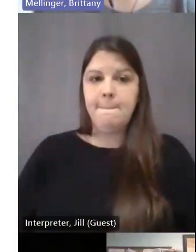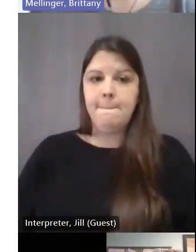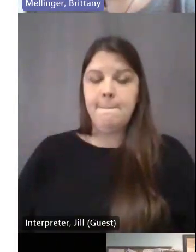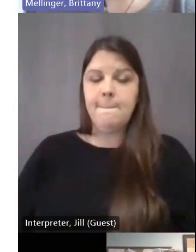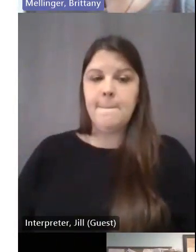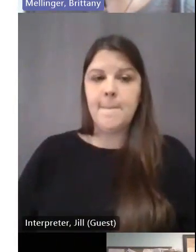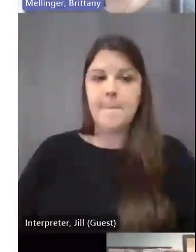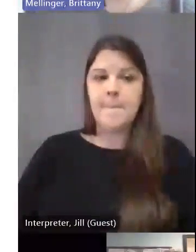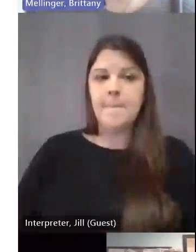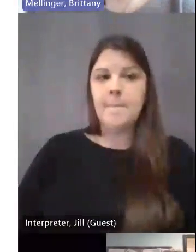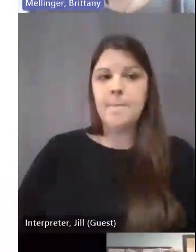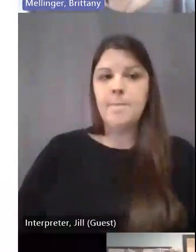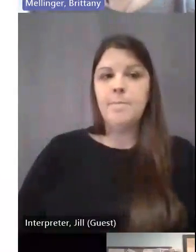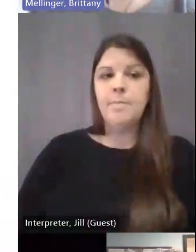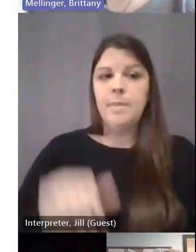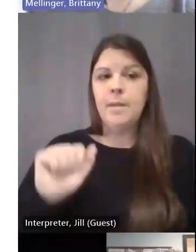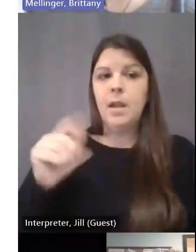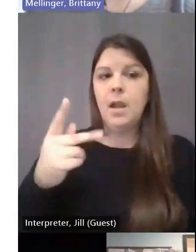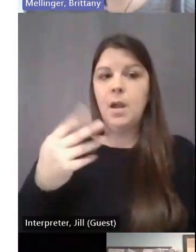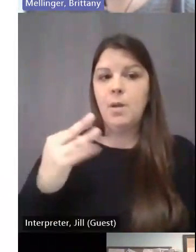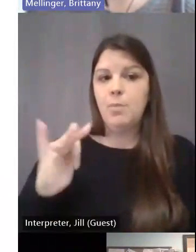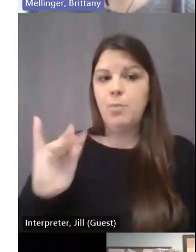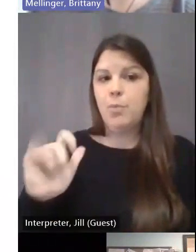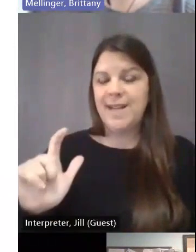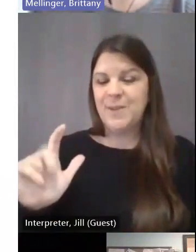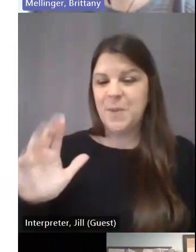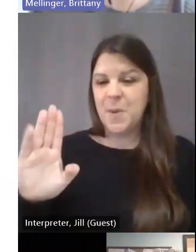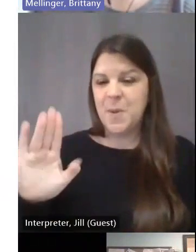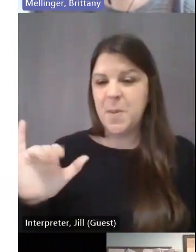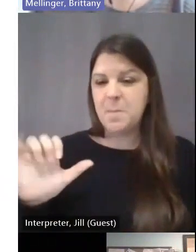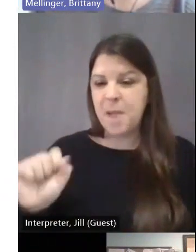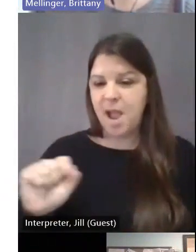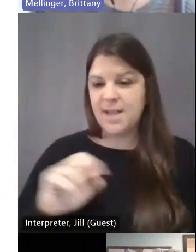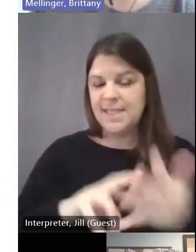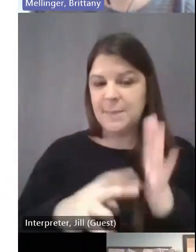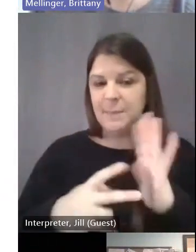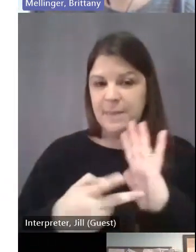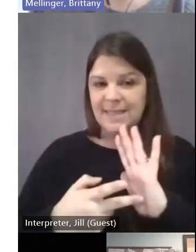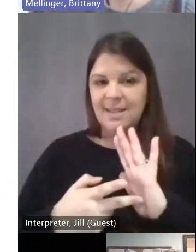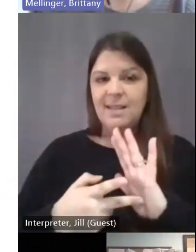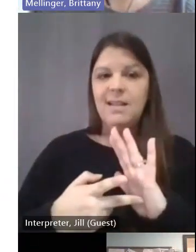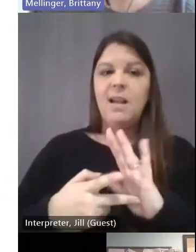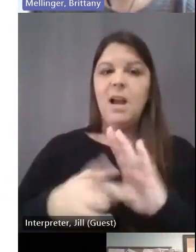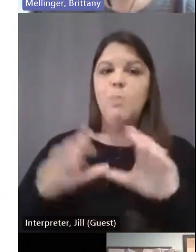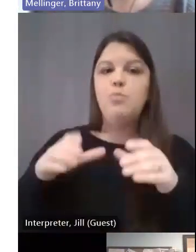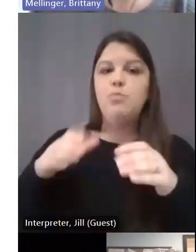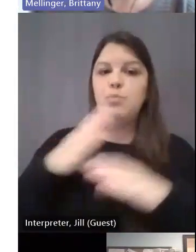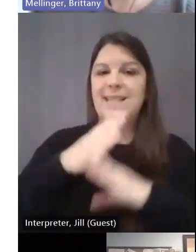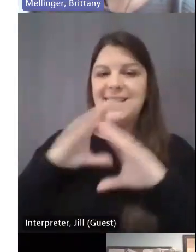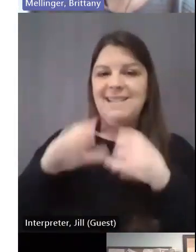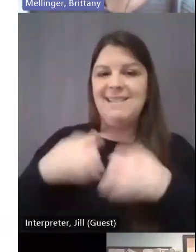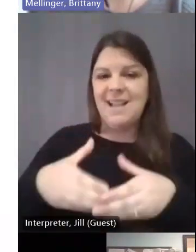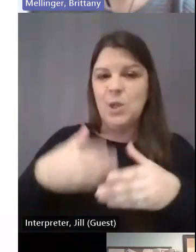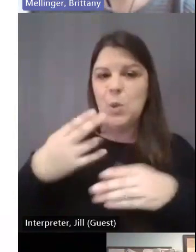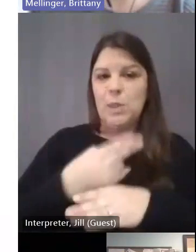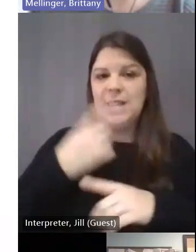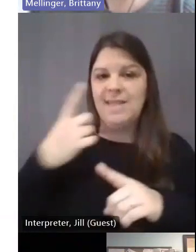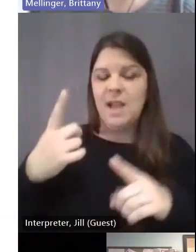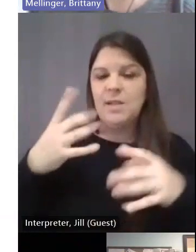Next, I'd like to touch on appraisal bias. So that's defined as the use of protected classes when determining the fair market value